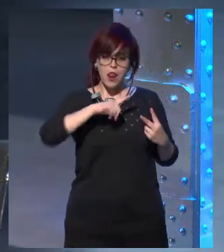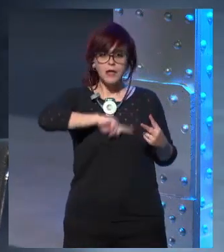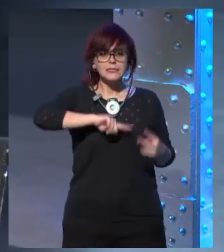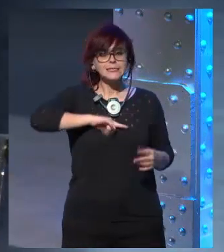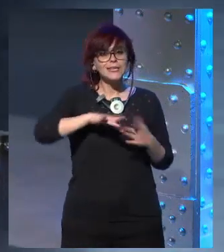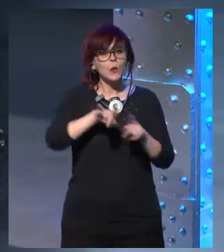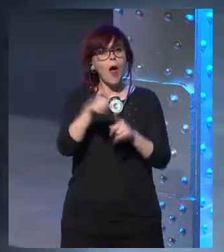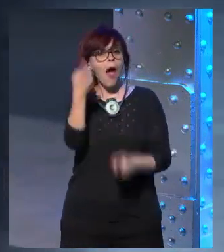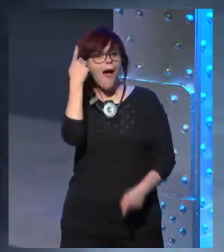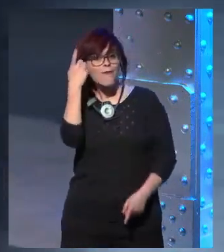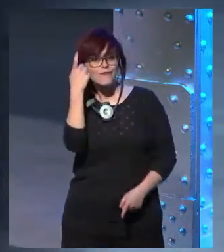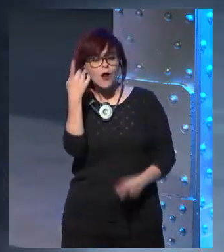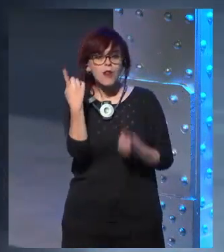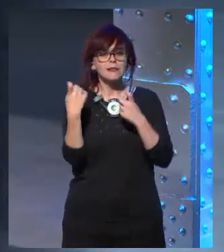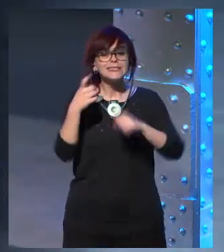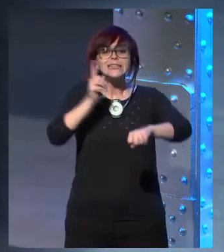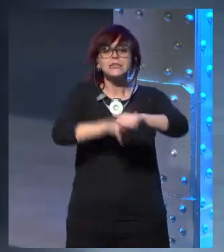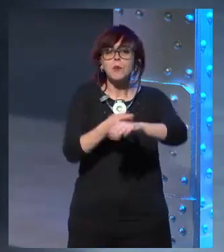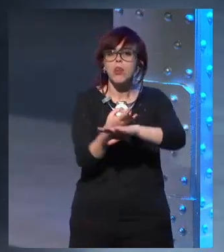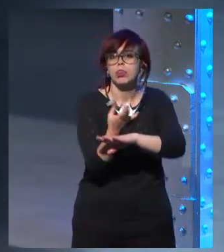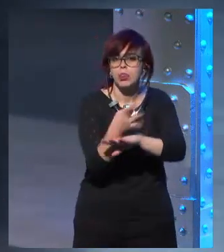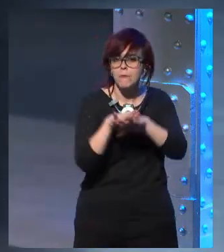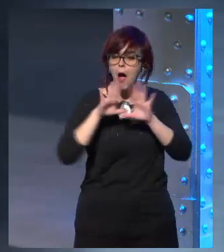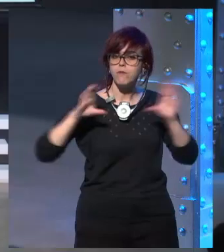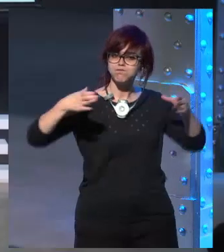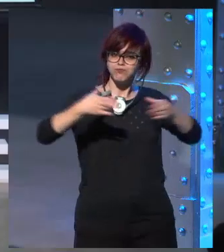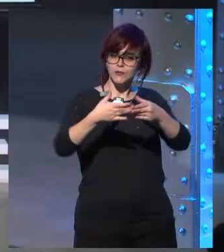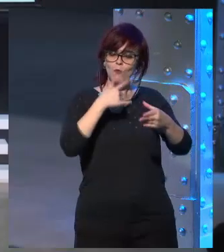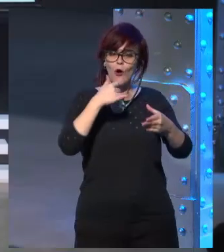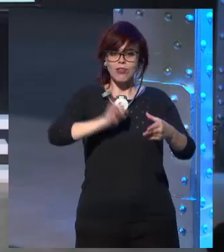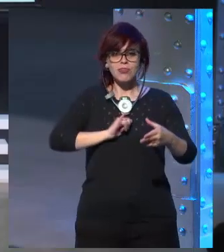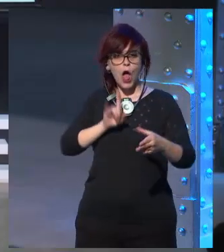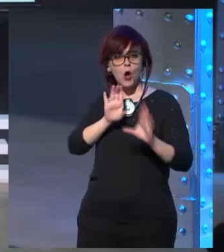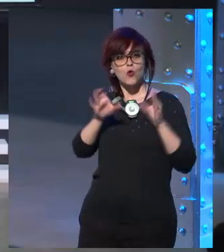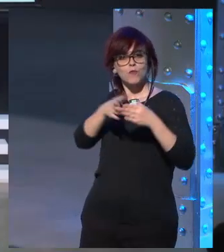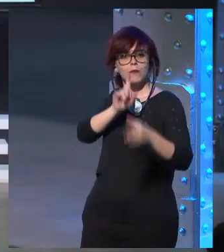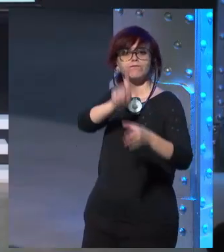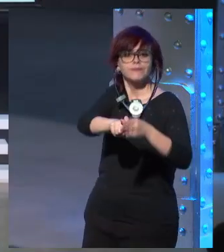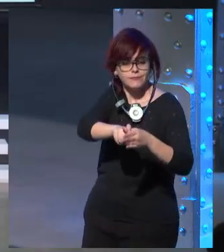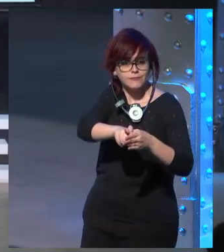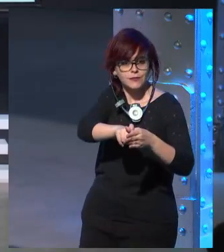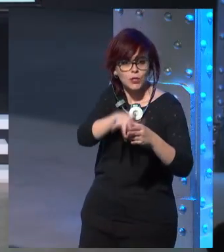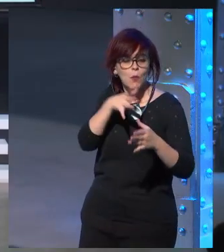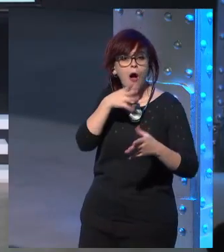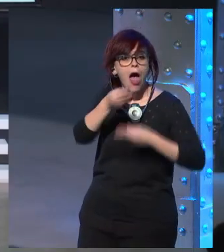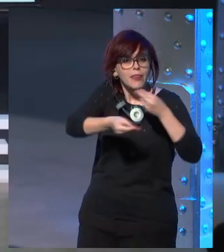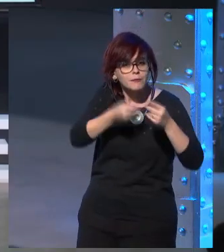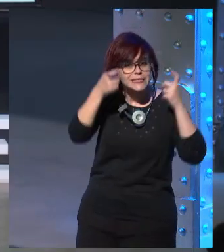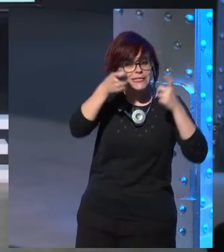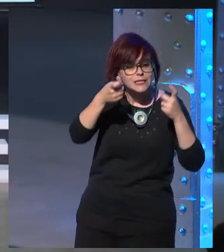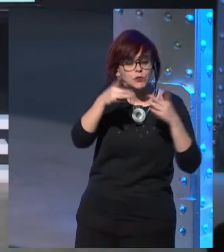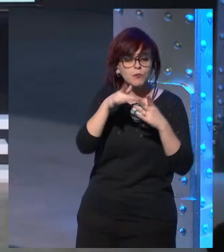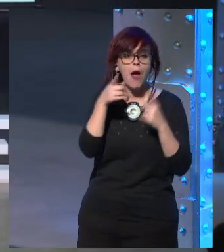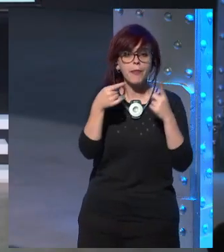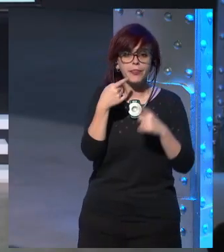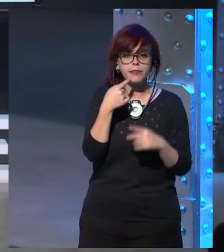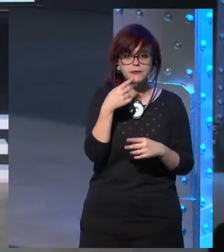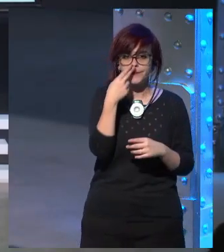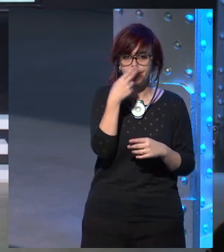of belonging and be a part of them and to see what they're doing. Maybe to look over their shoulder, to understand what's going on in your